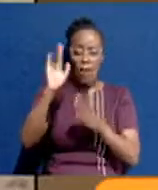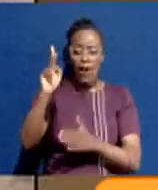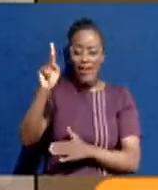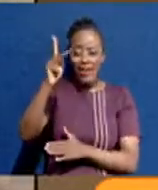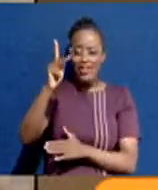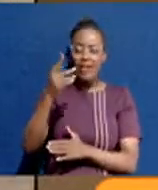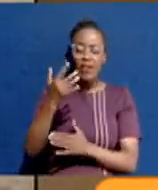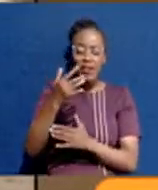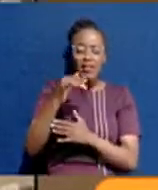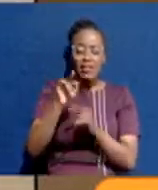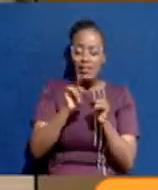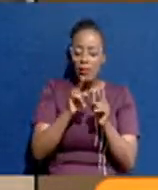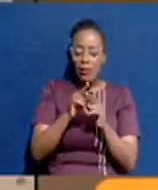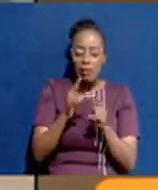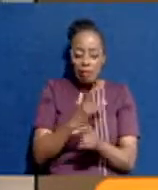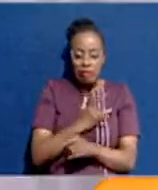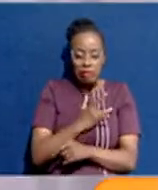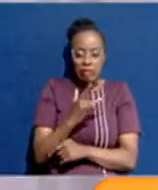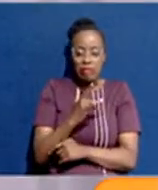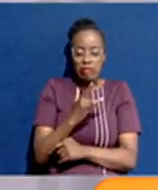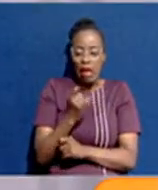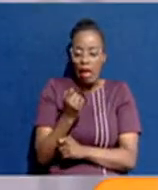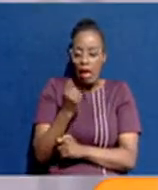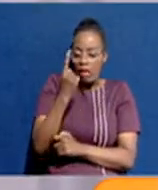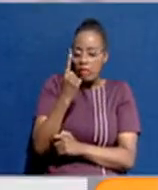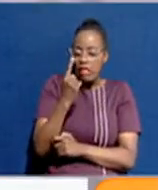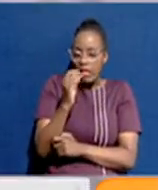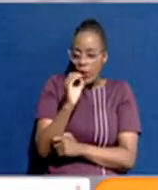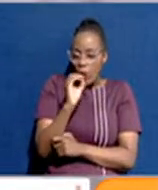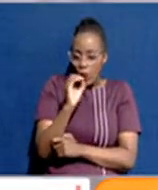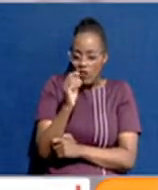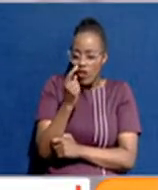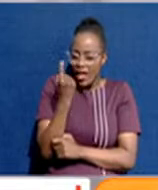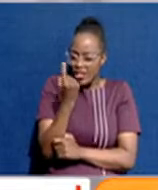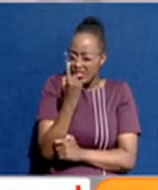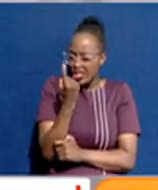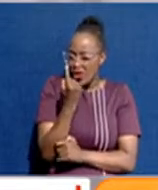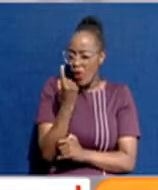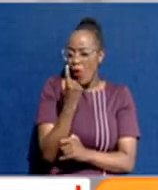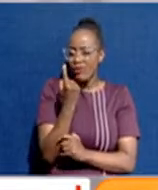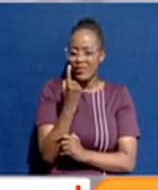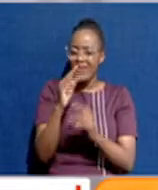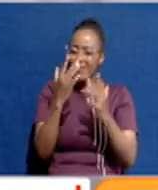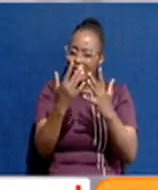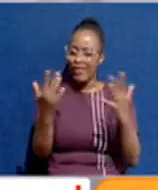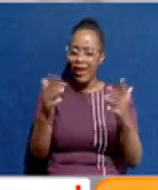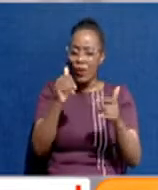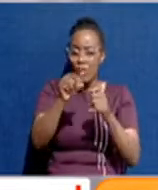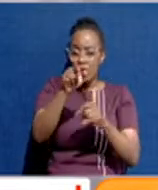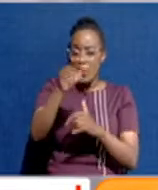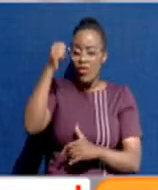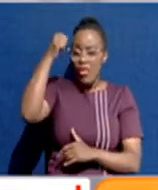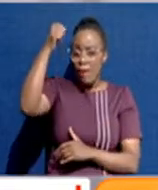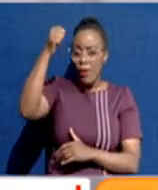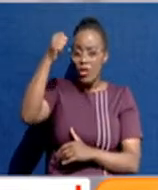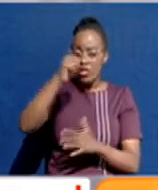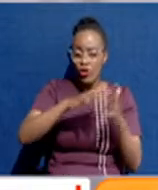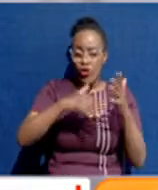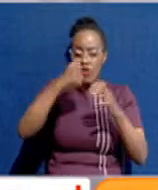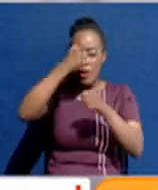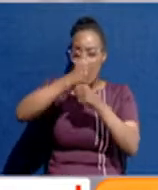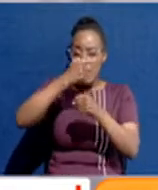deeply alarmed that a misunderstanding over a single outstanding item in the political framework